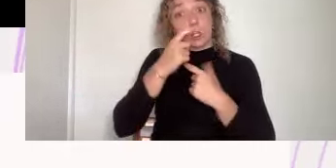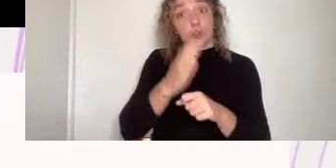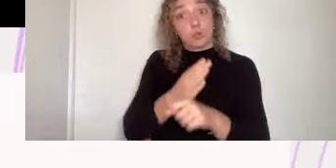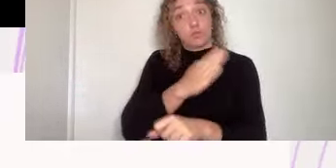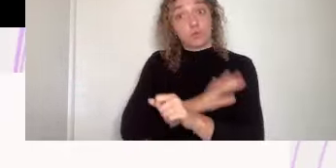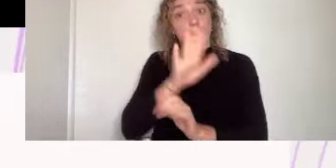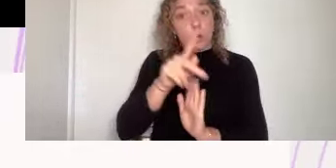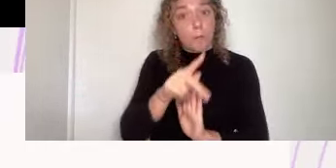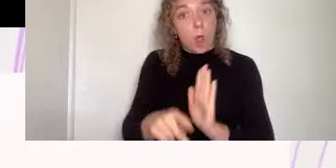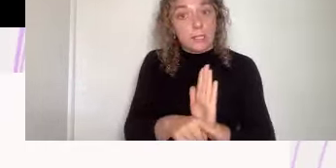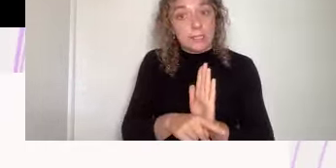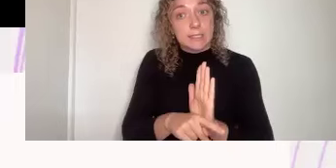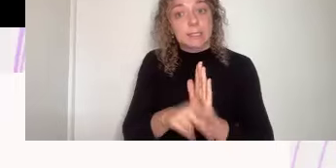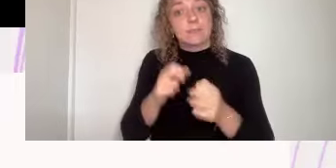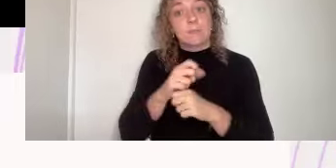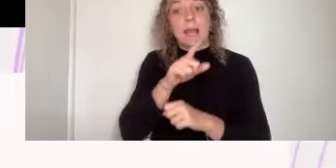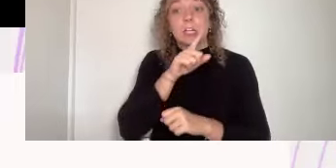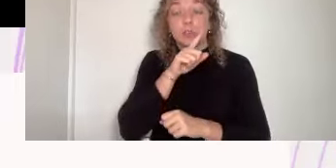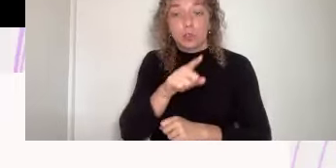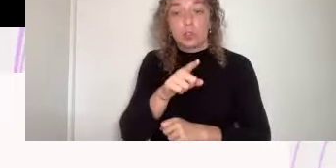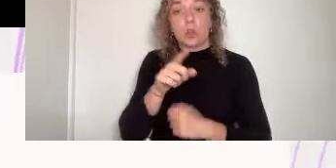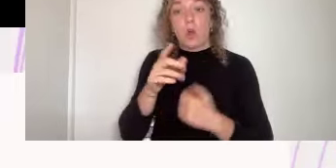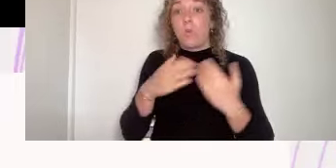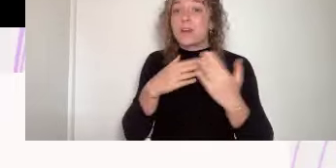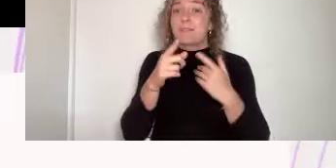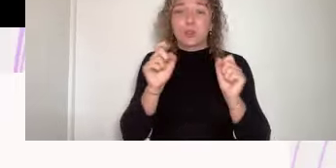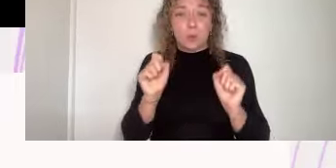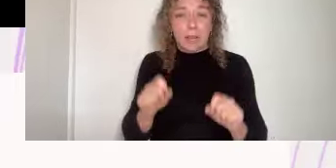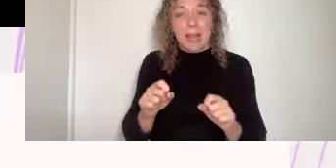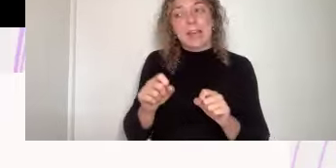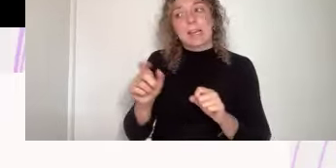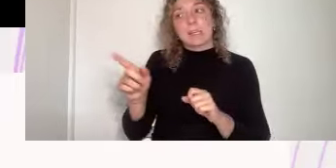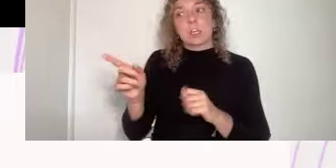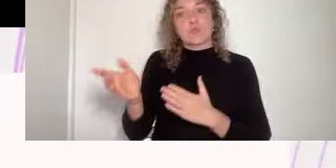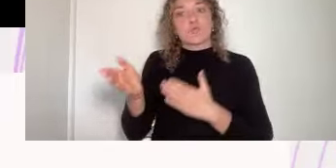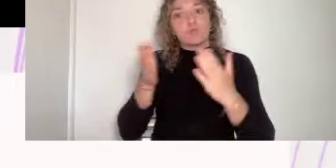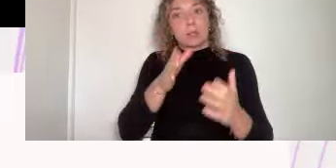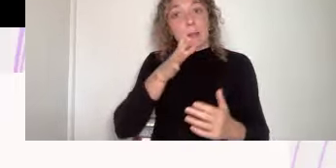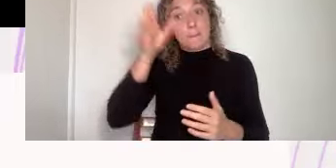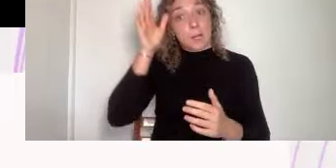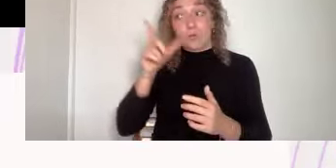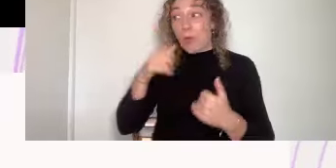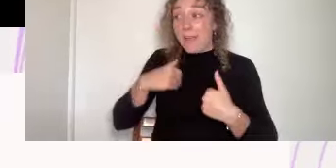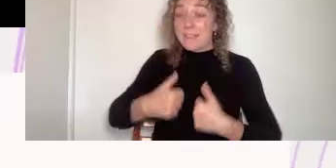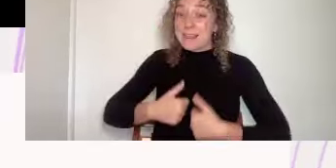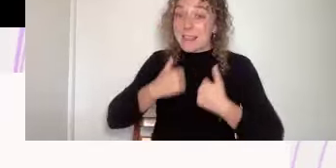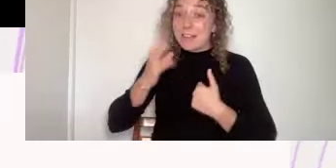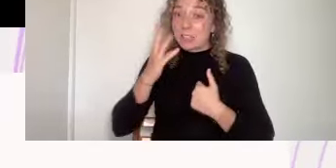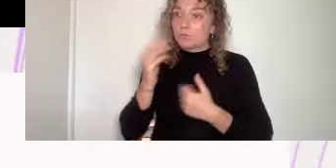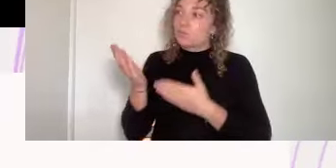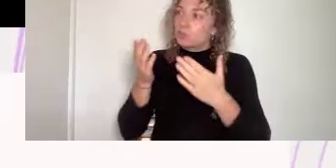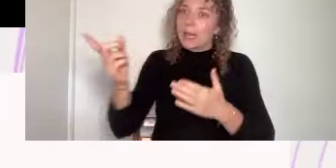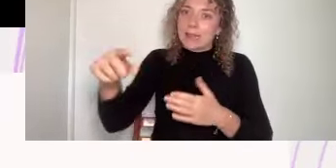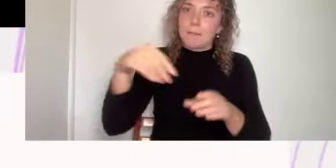your policies, make sure that you, whenever you can, are bringing parents with lived experience to the table